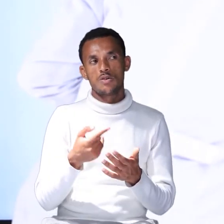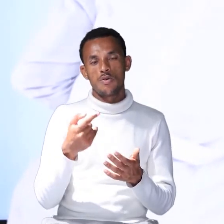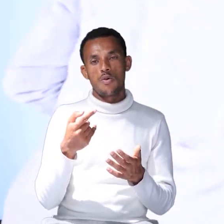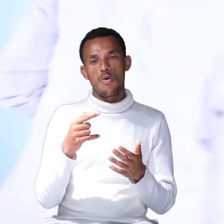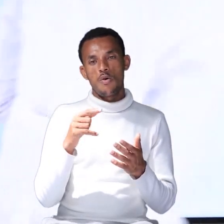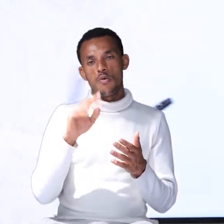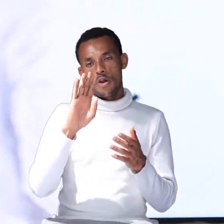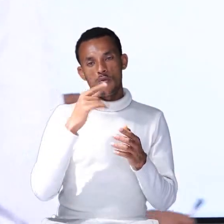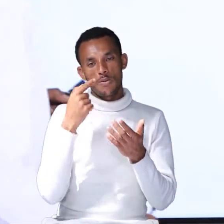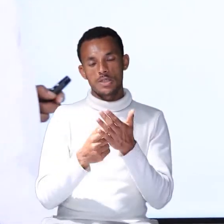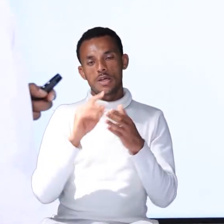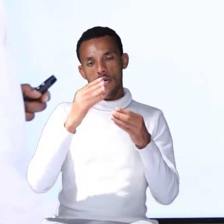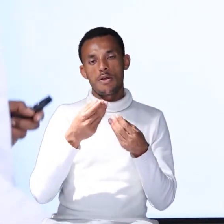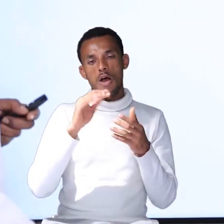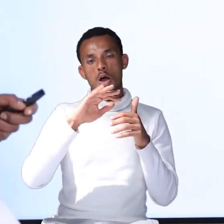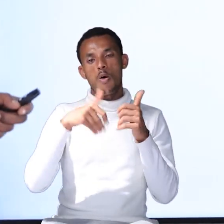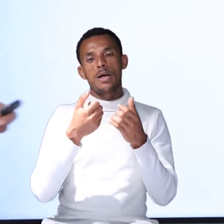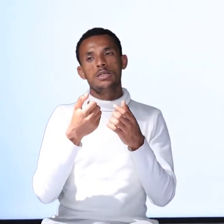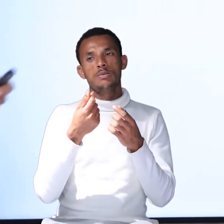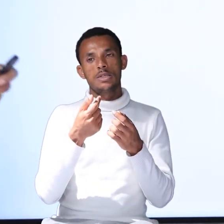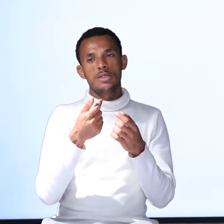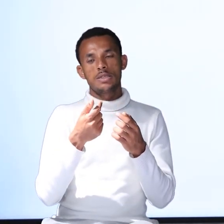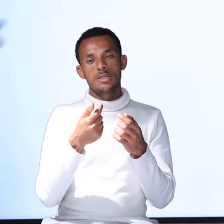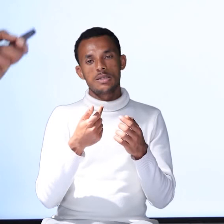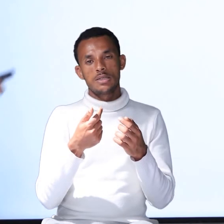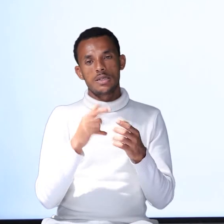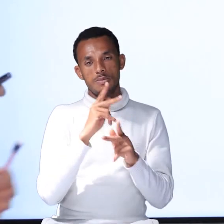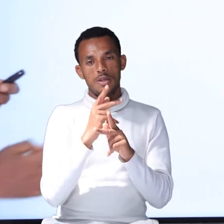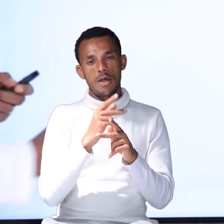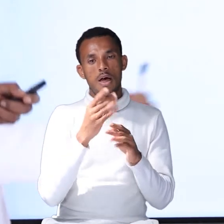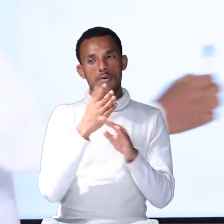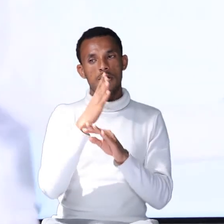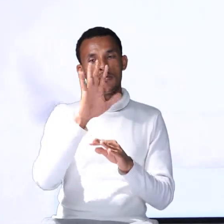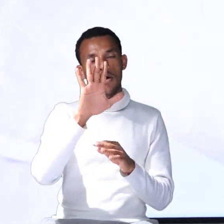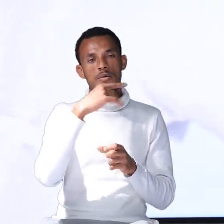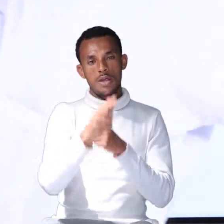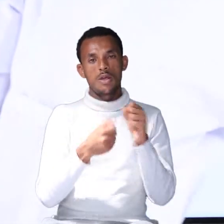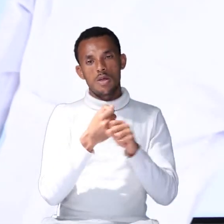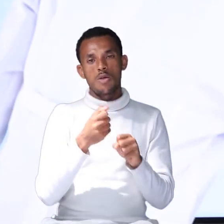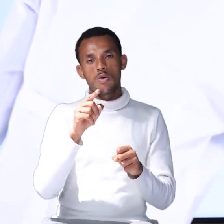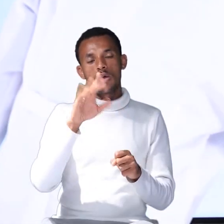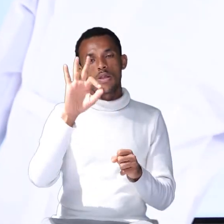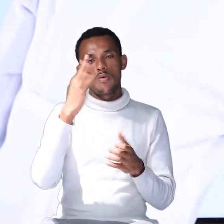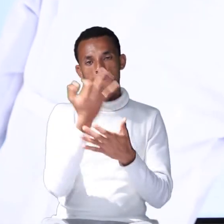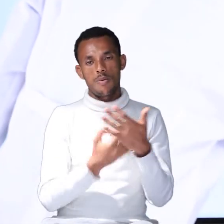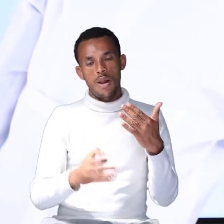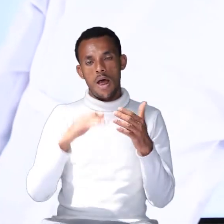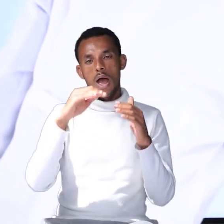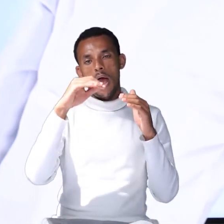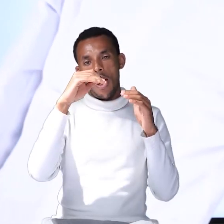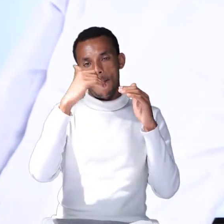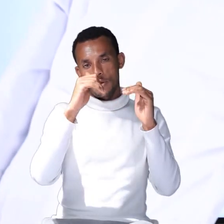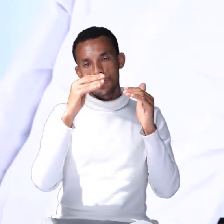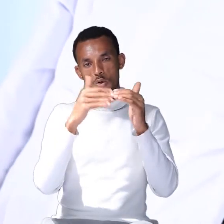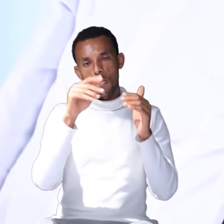think 4 informations are given. So how much birr is expected after 5 years? When you say, we have to have a formula. Amount